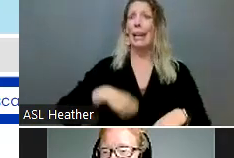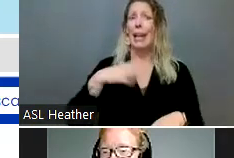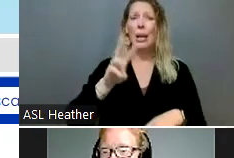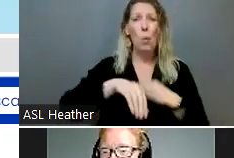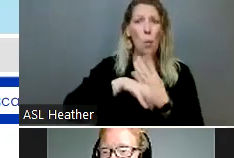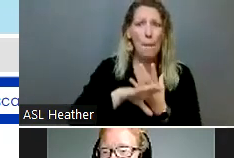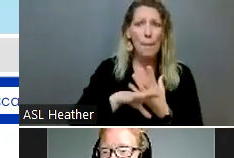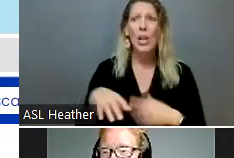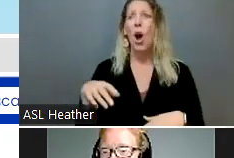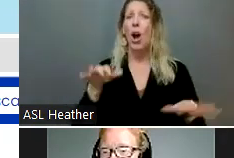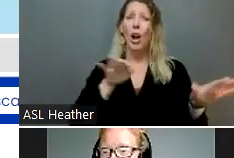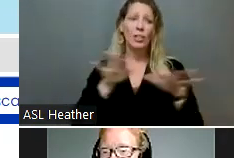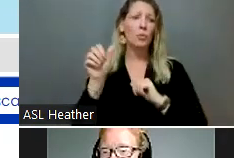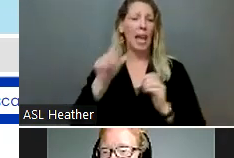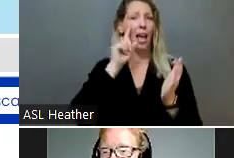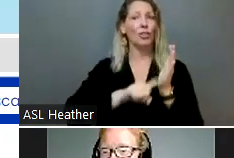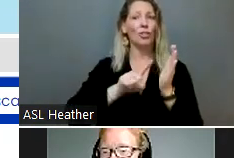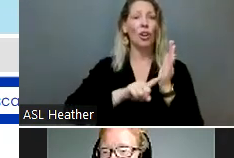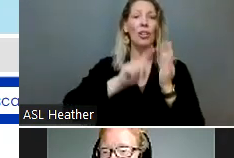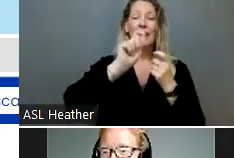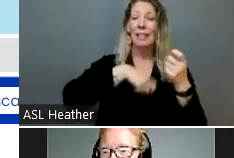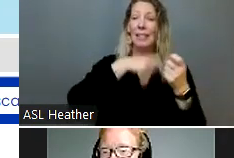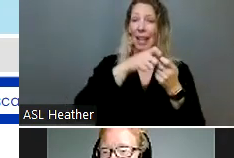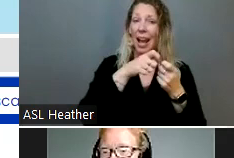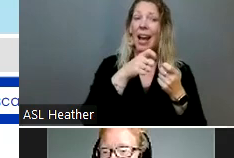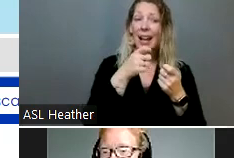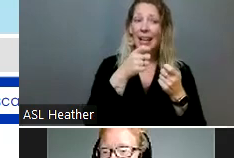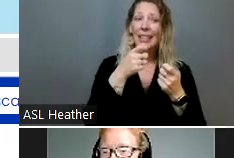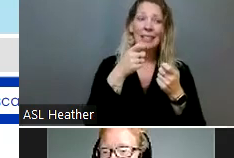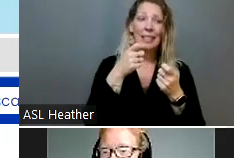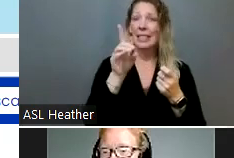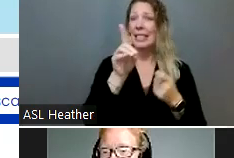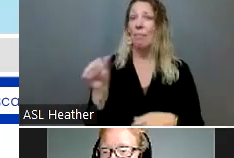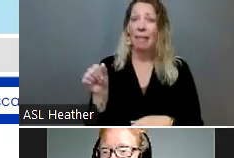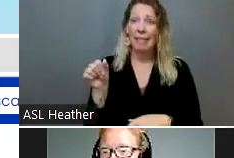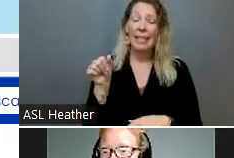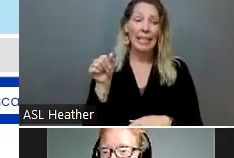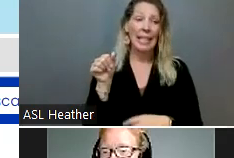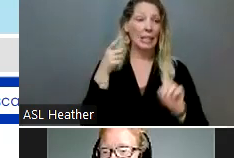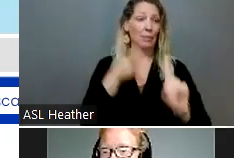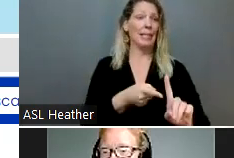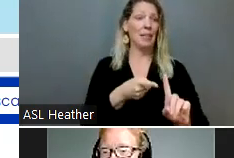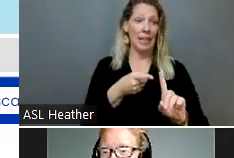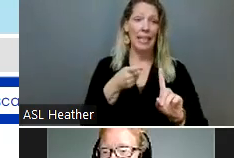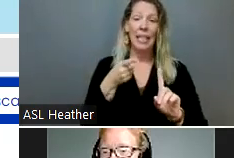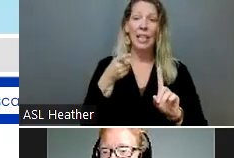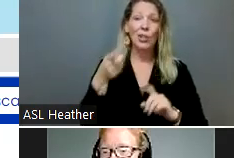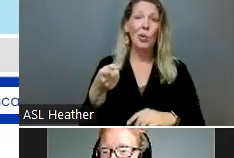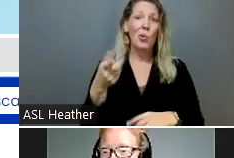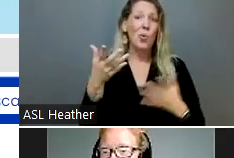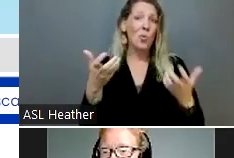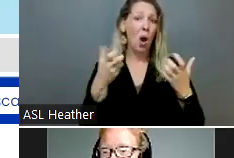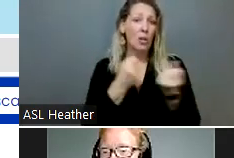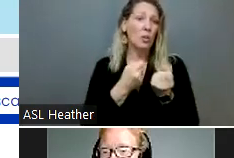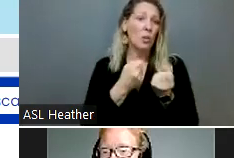even search by the type of folks that you're, or type of disability specifically. that you're looking for support on.